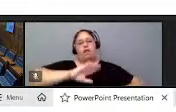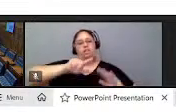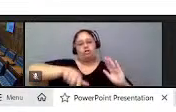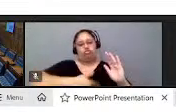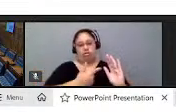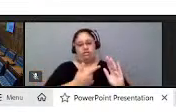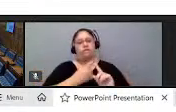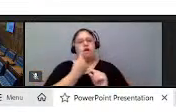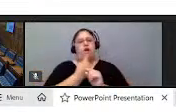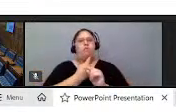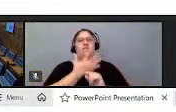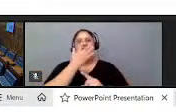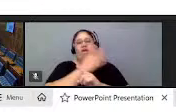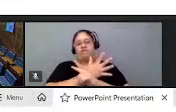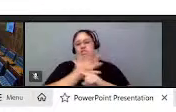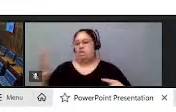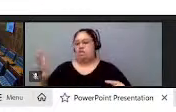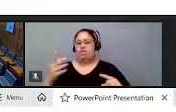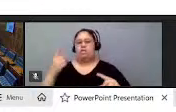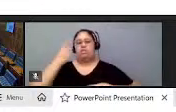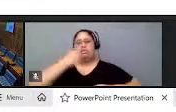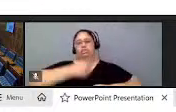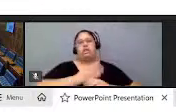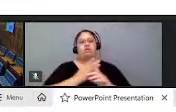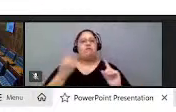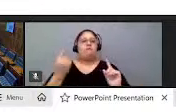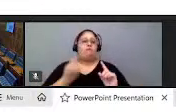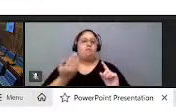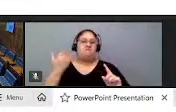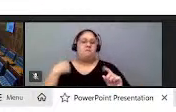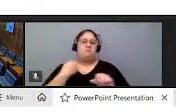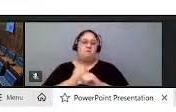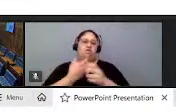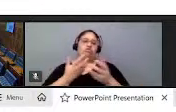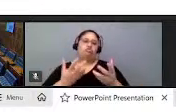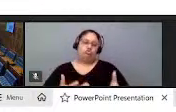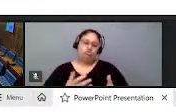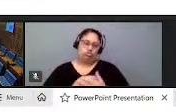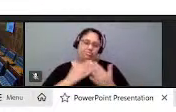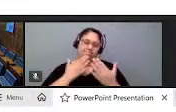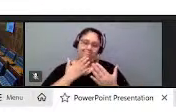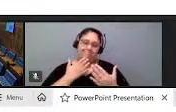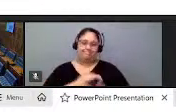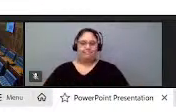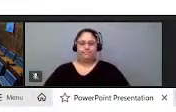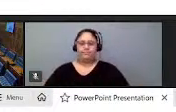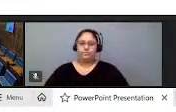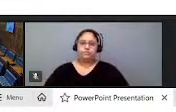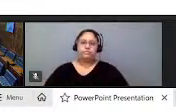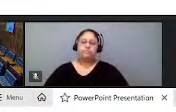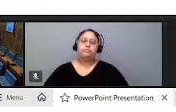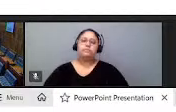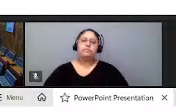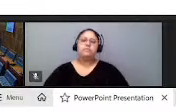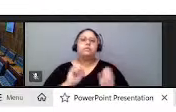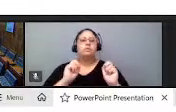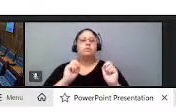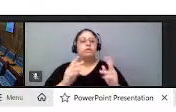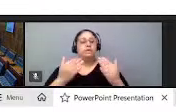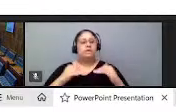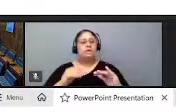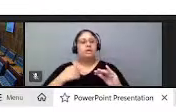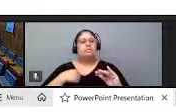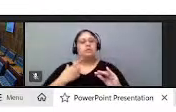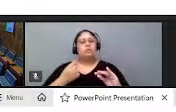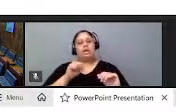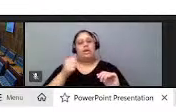the only five day week uh day shift only that we used to work thanks oh okay let me go to